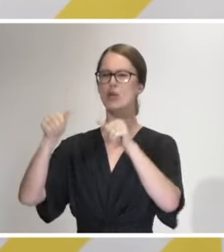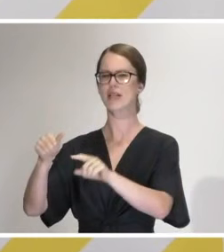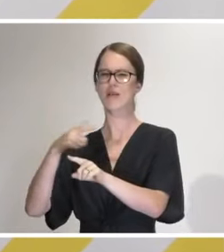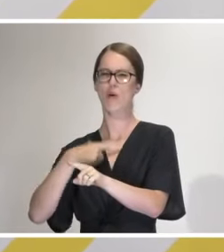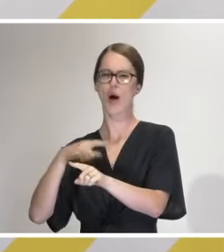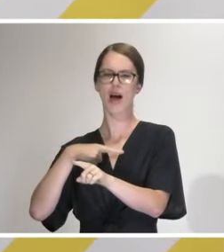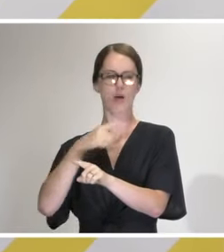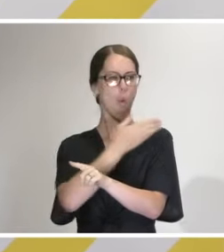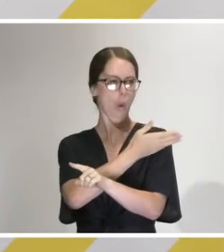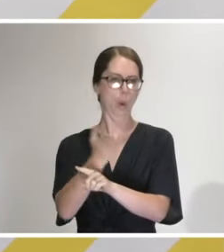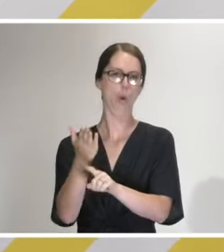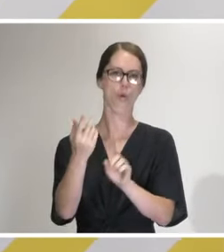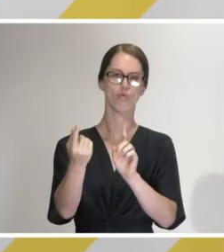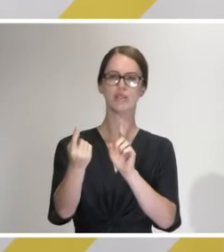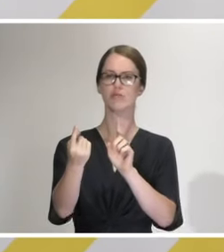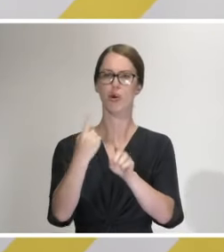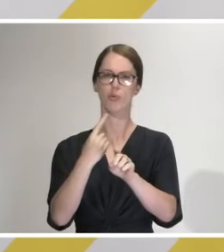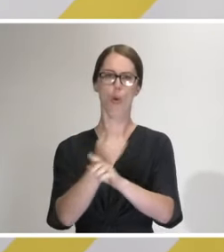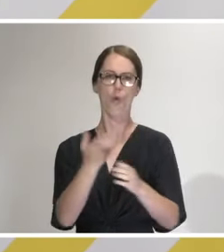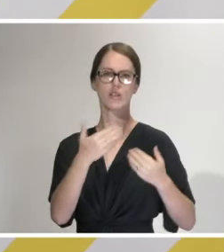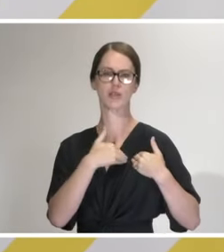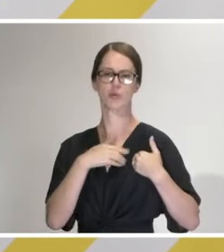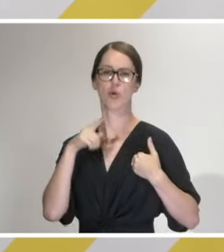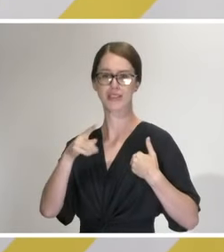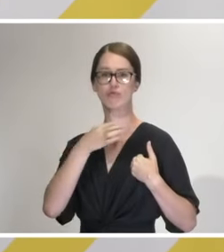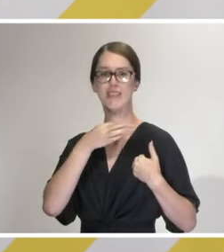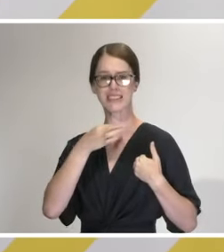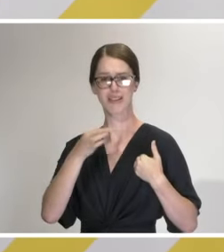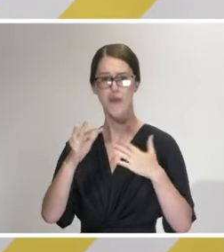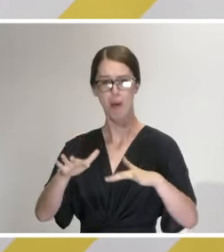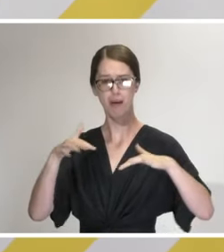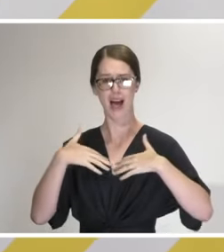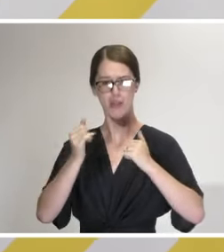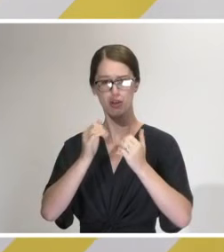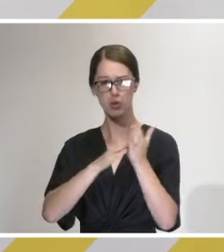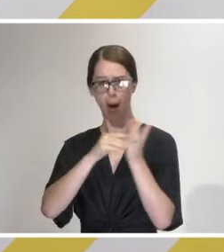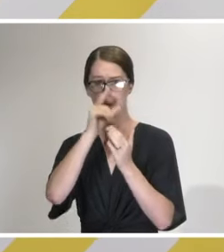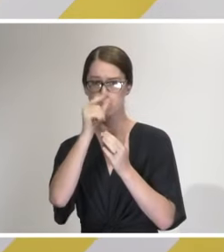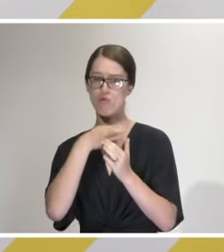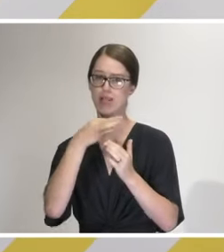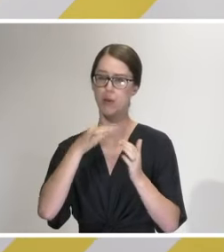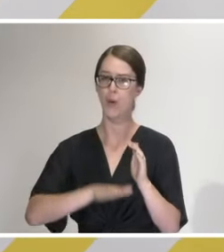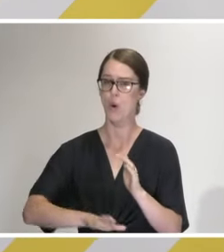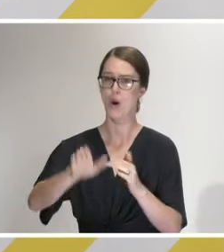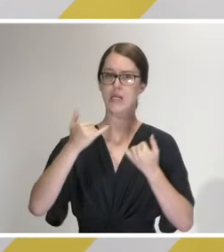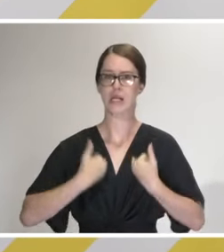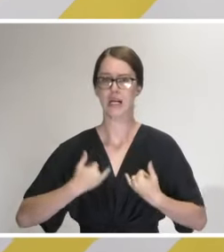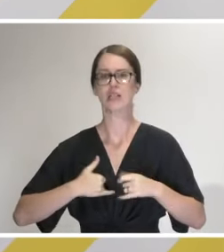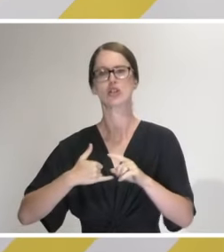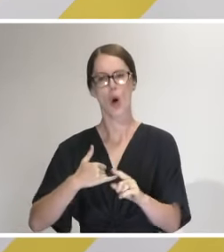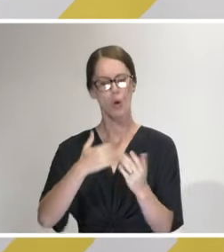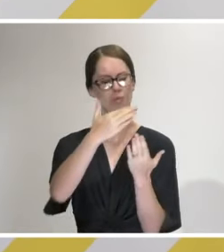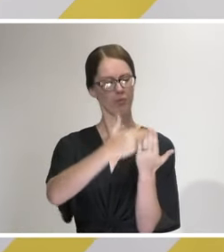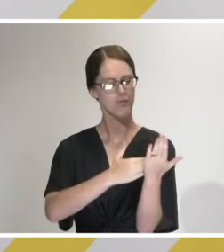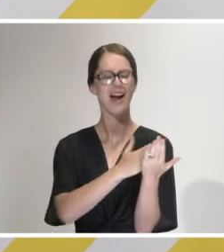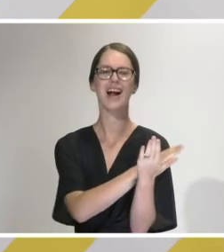what we are all responding to is a major threat to public health in New Zealand, and it clarifies what the expectations are on